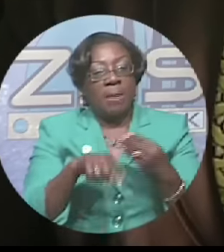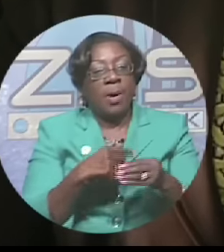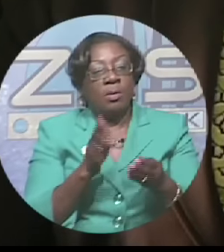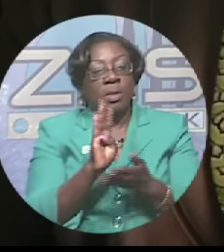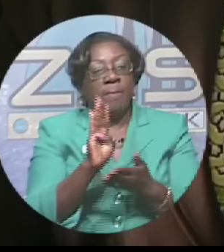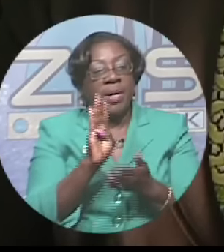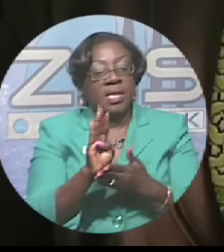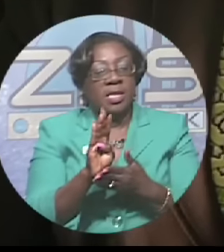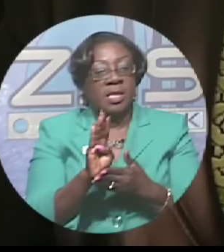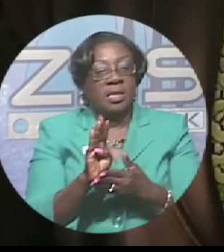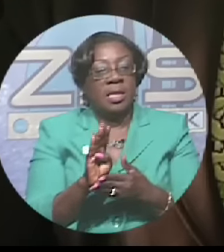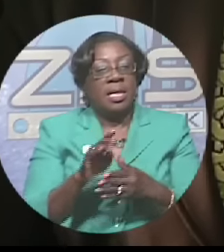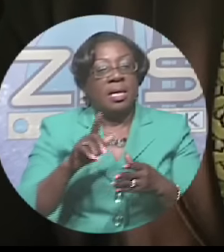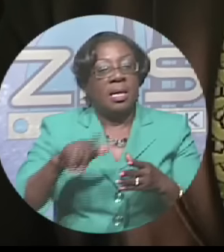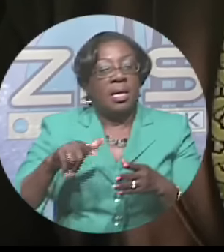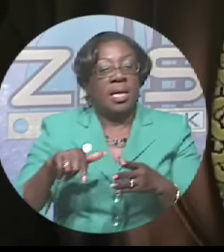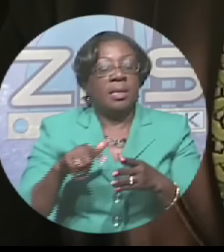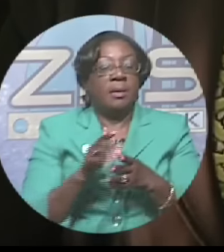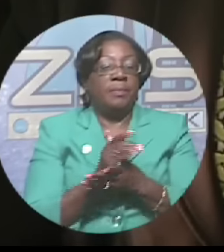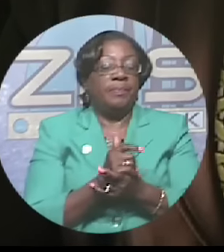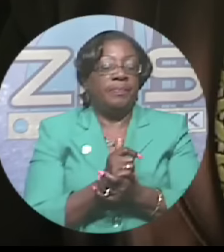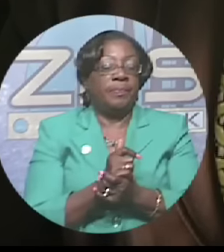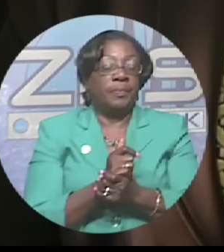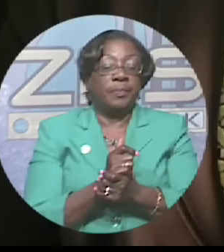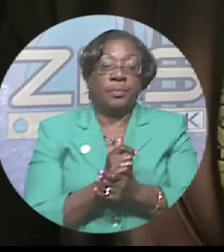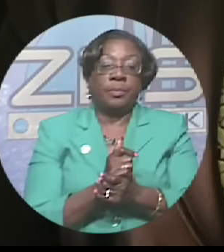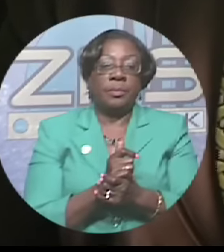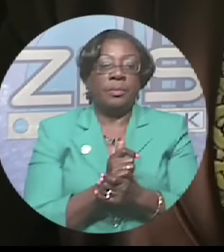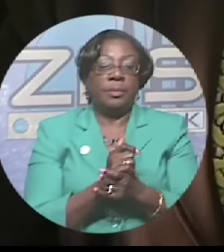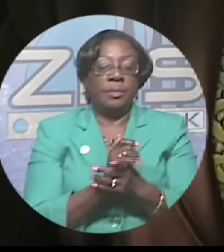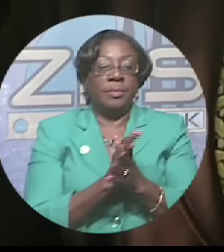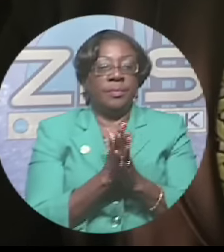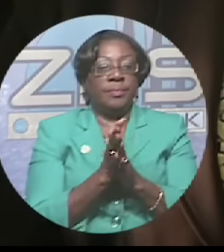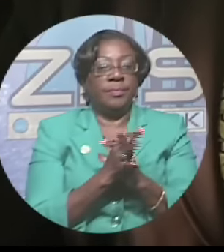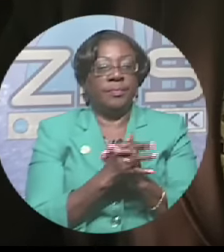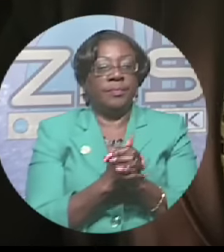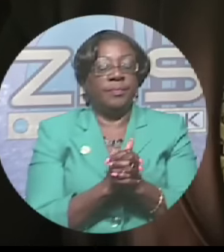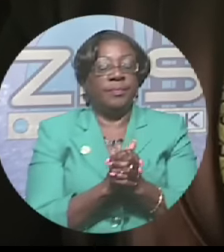2016-2017 budget. Reporting from the House of Assembly, I'm Altavis Manes, ZNS Network News.